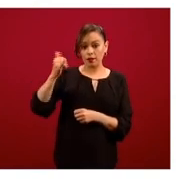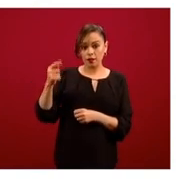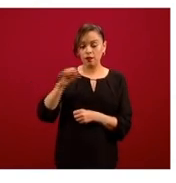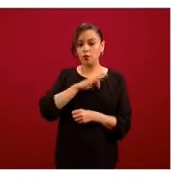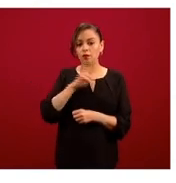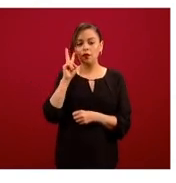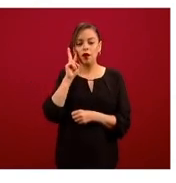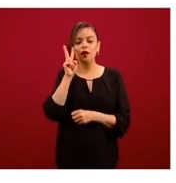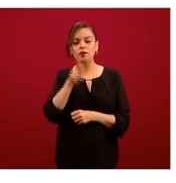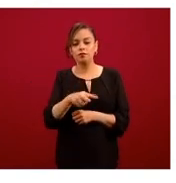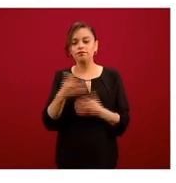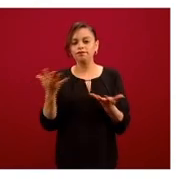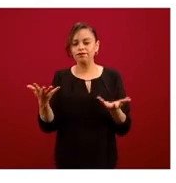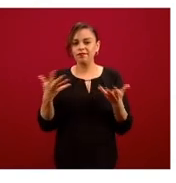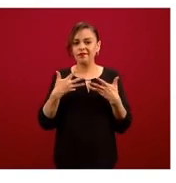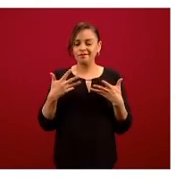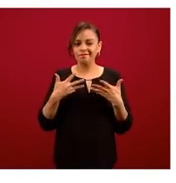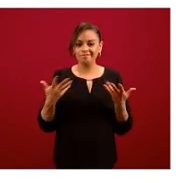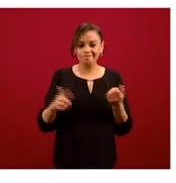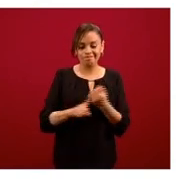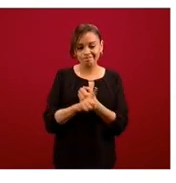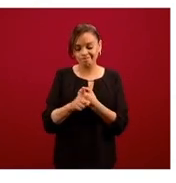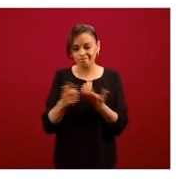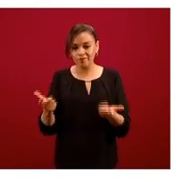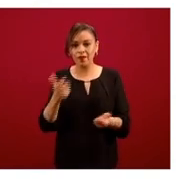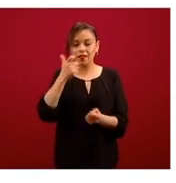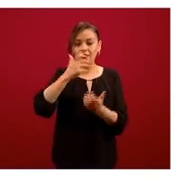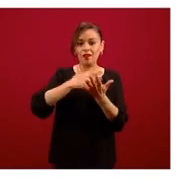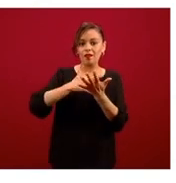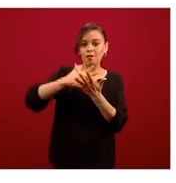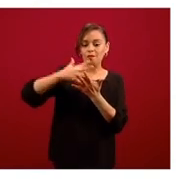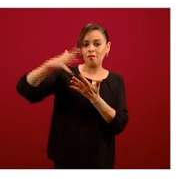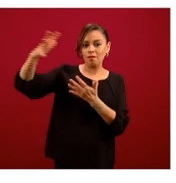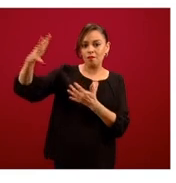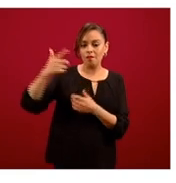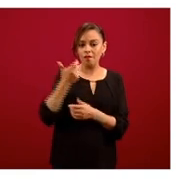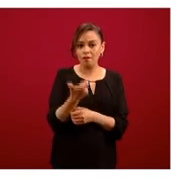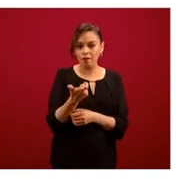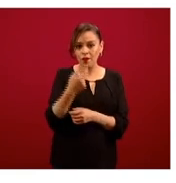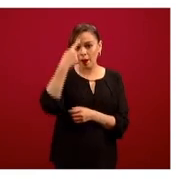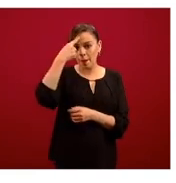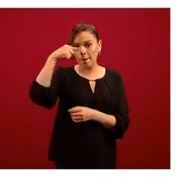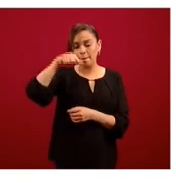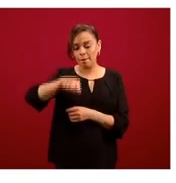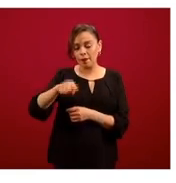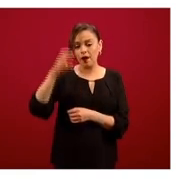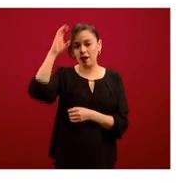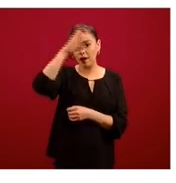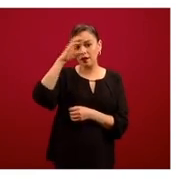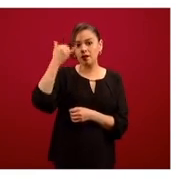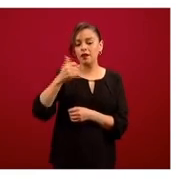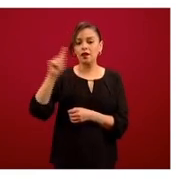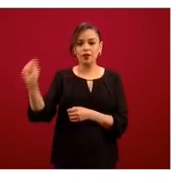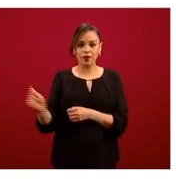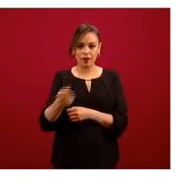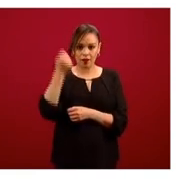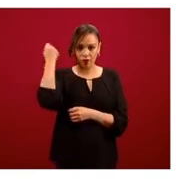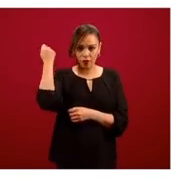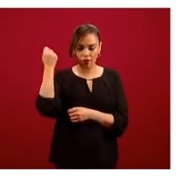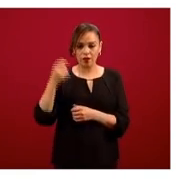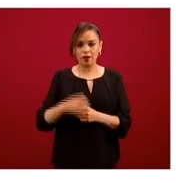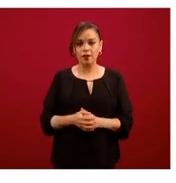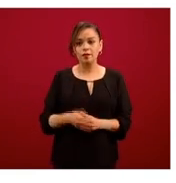of information, there is a bit of a paradox here. Now, we had increased science and